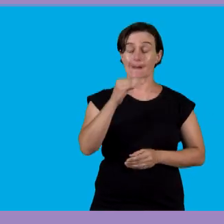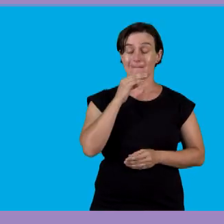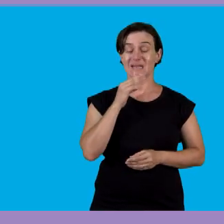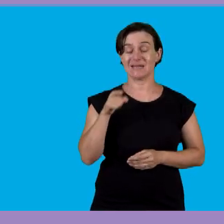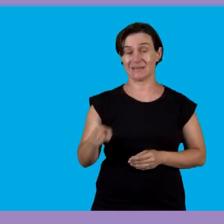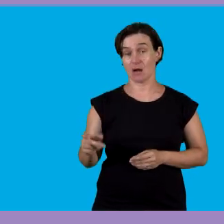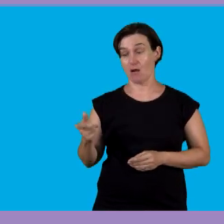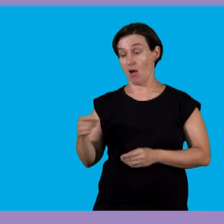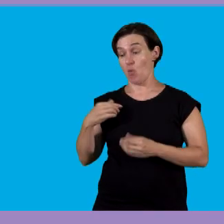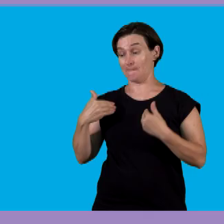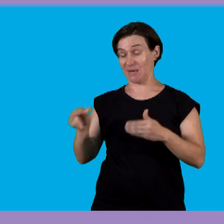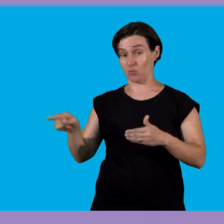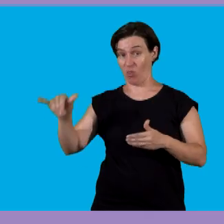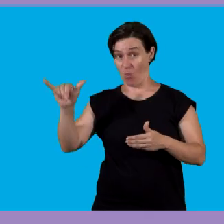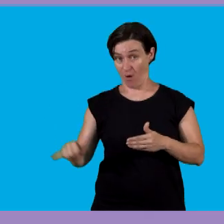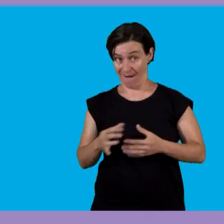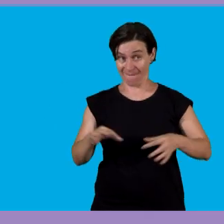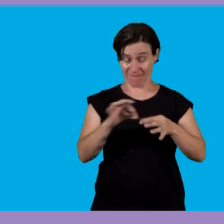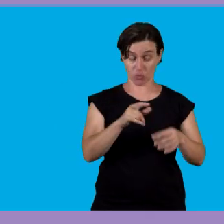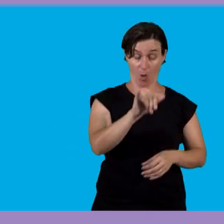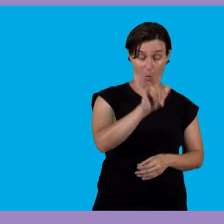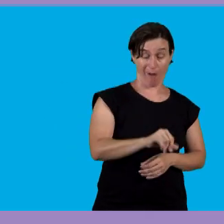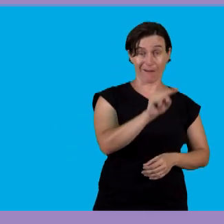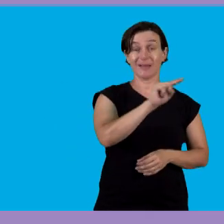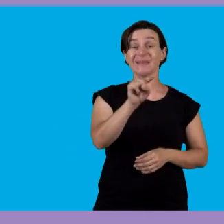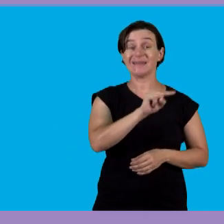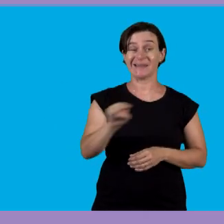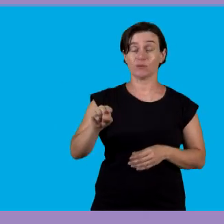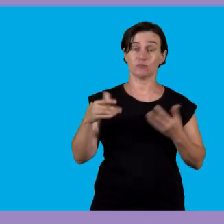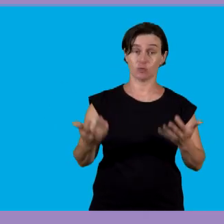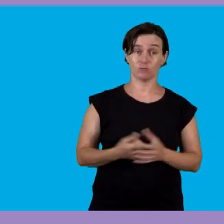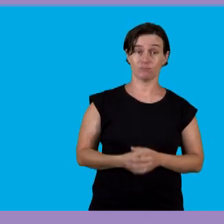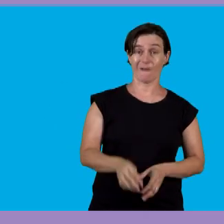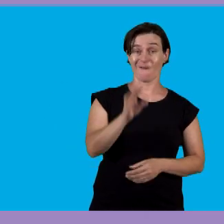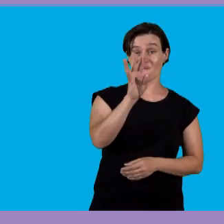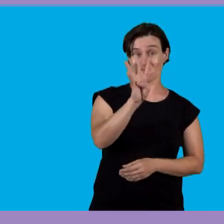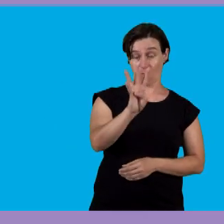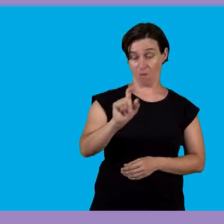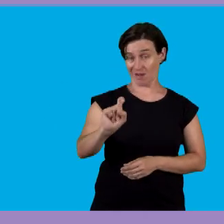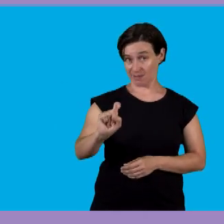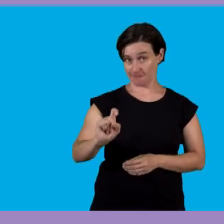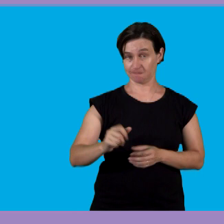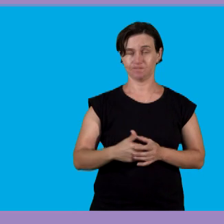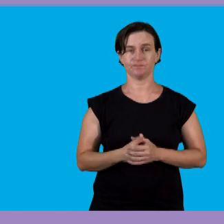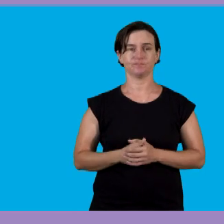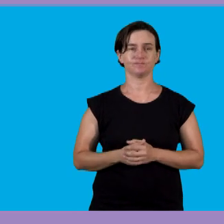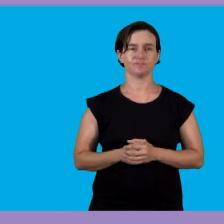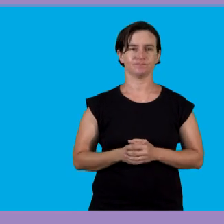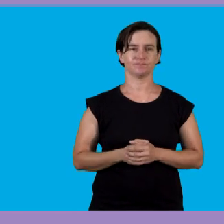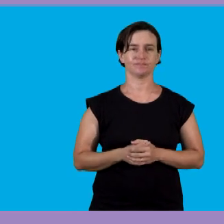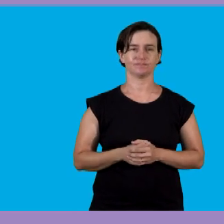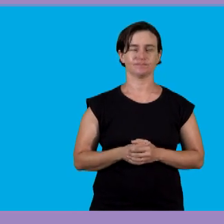an output value. So that value is multiplied by 4. So we know that our input value is going to be multiplied by